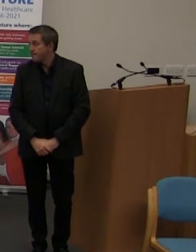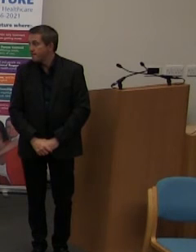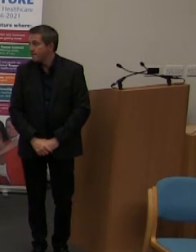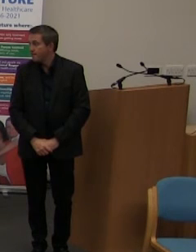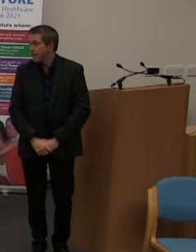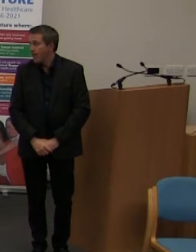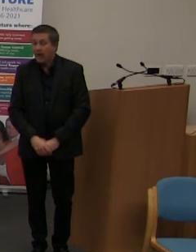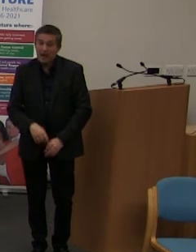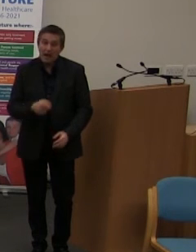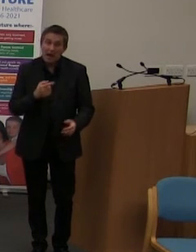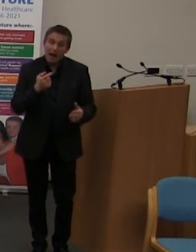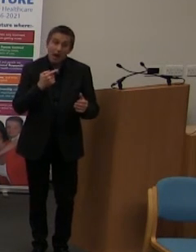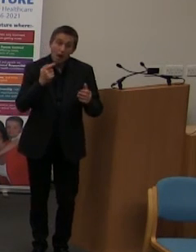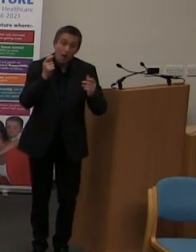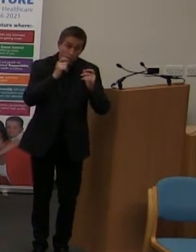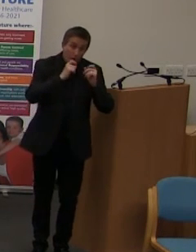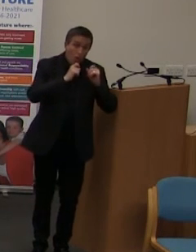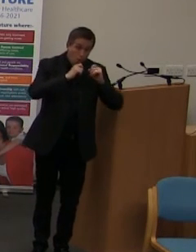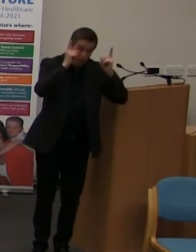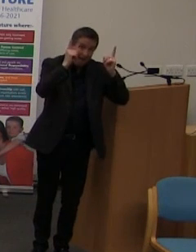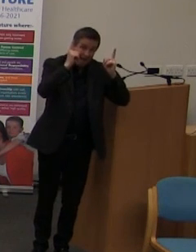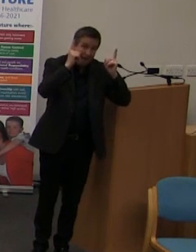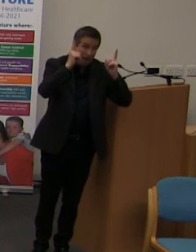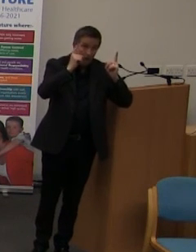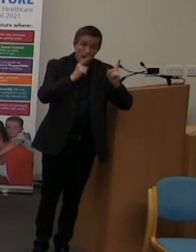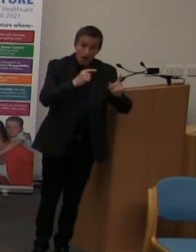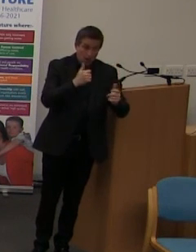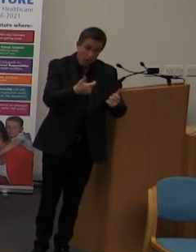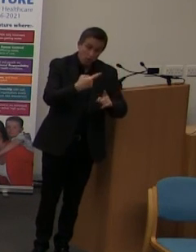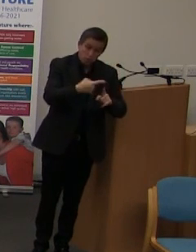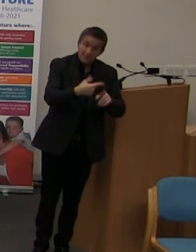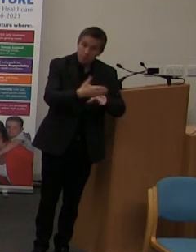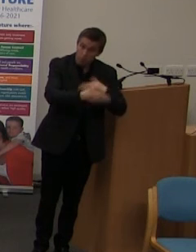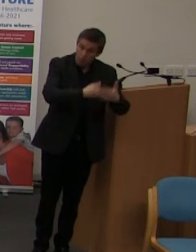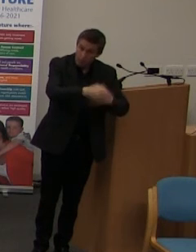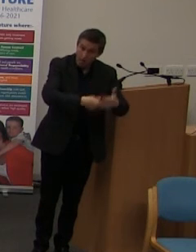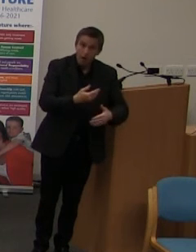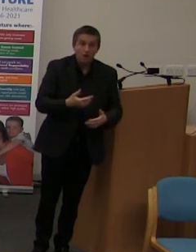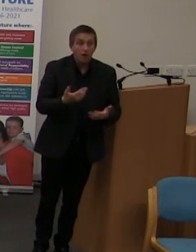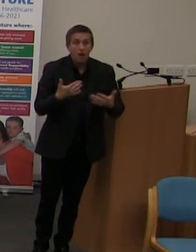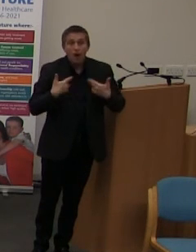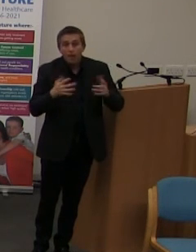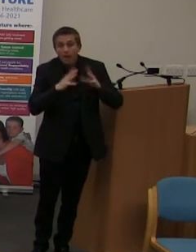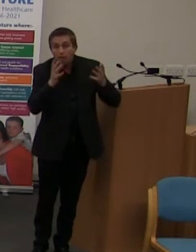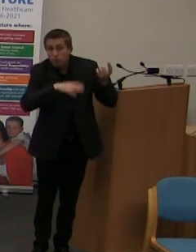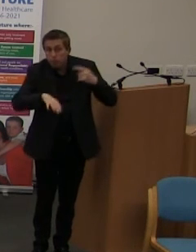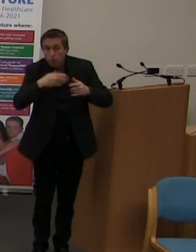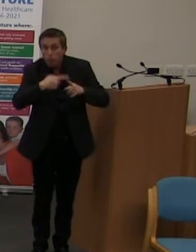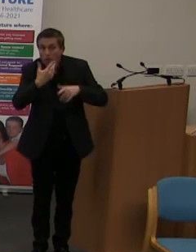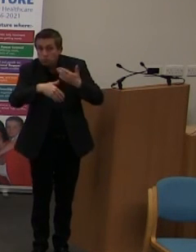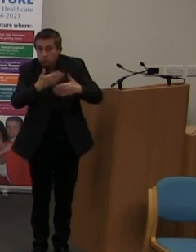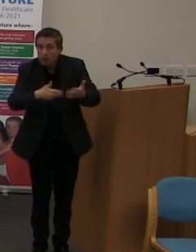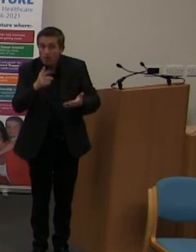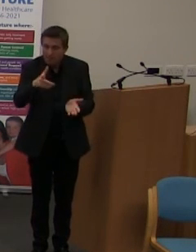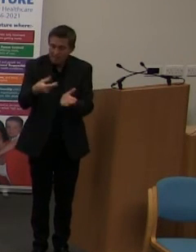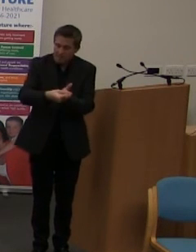And we understand, amongst all the hugely positive work that's going on in this health board and other boards as well, that the financial climate